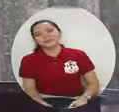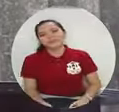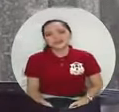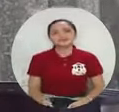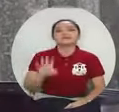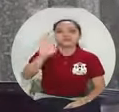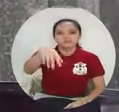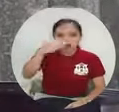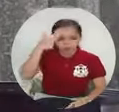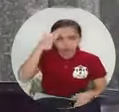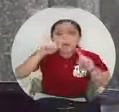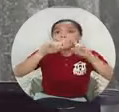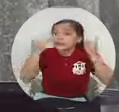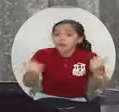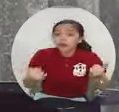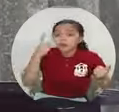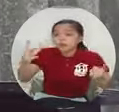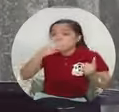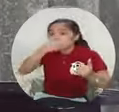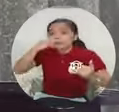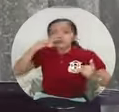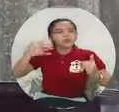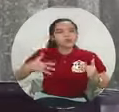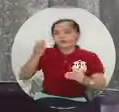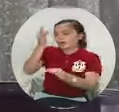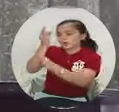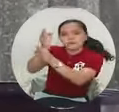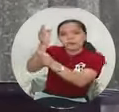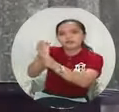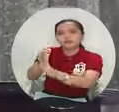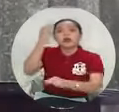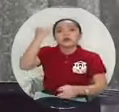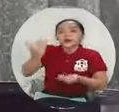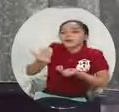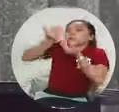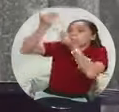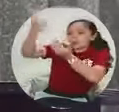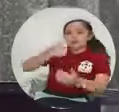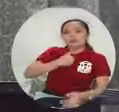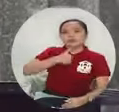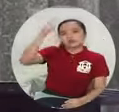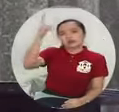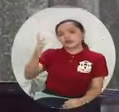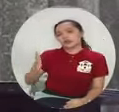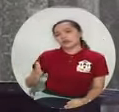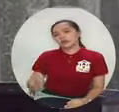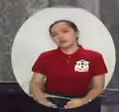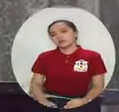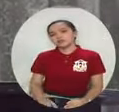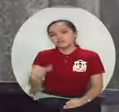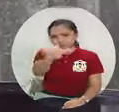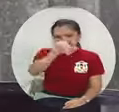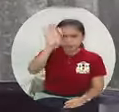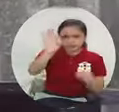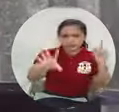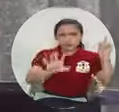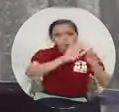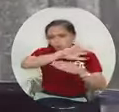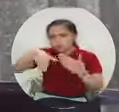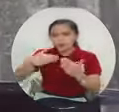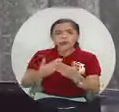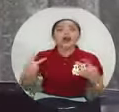have many discouragements. I have many setbacks. But because of commitment, you know, commitment brought me